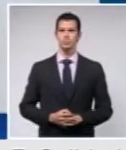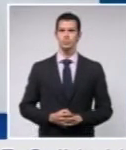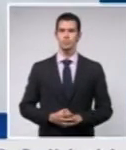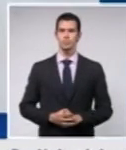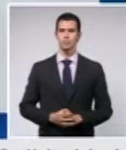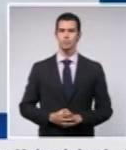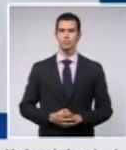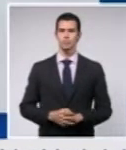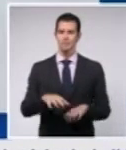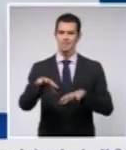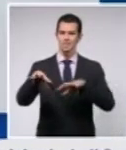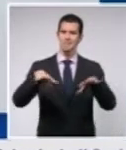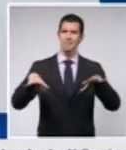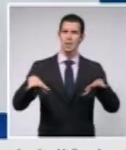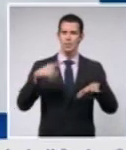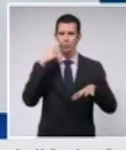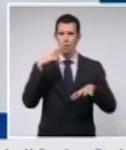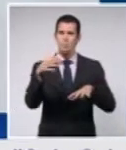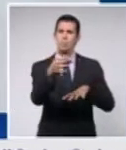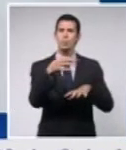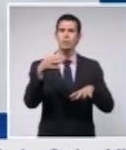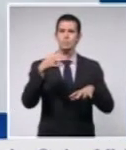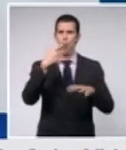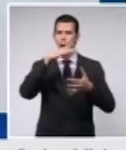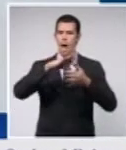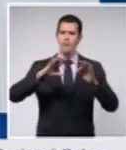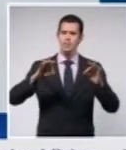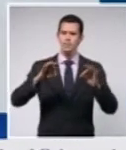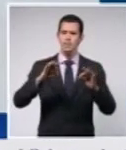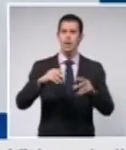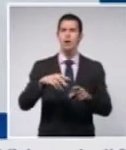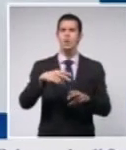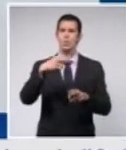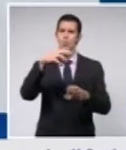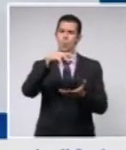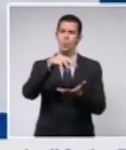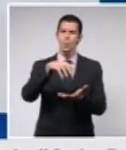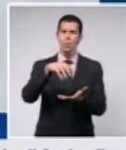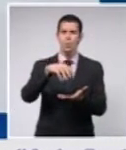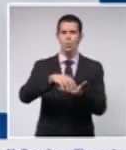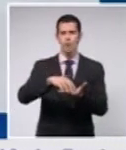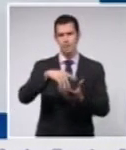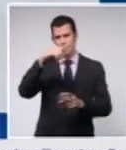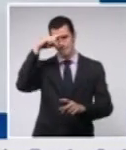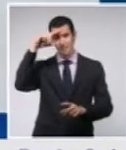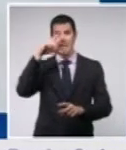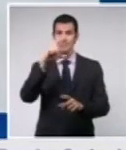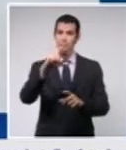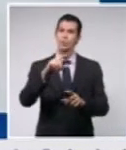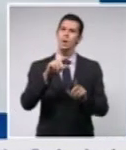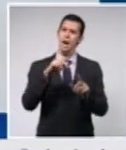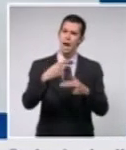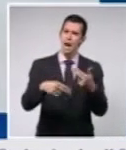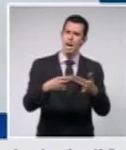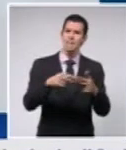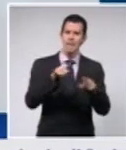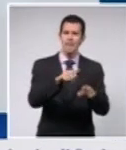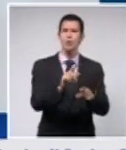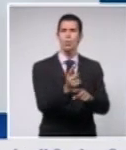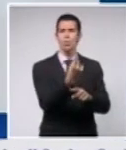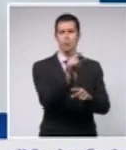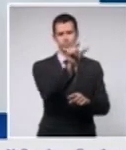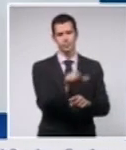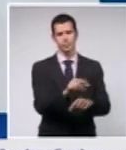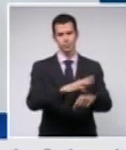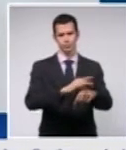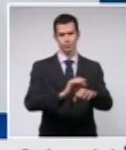Cristobal. The 7 cases diagnosed in Havana belong to the municipalities of Cotorro